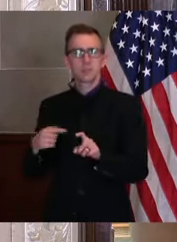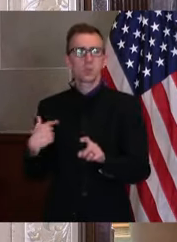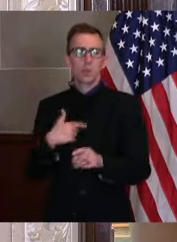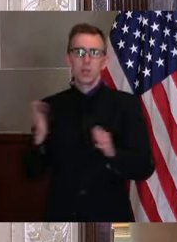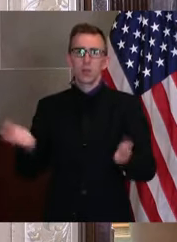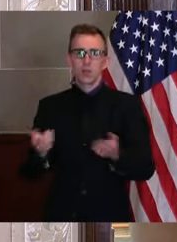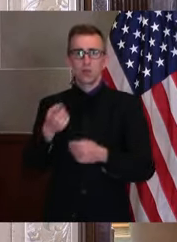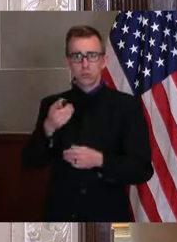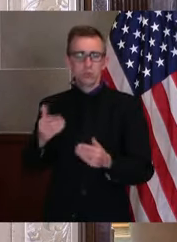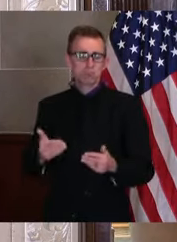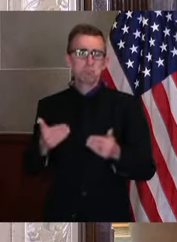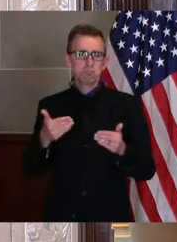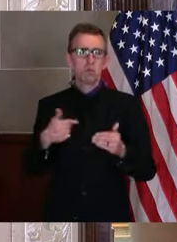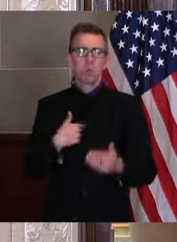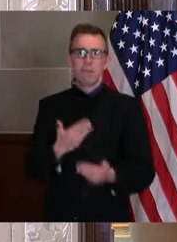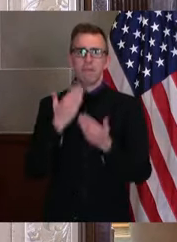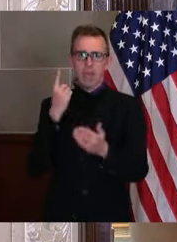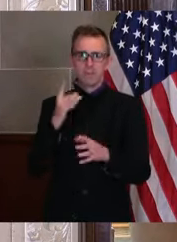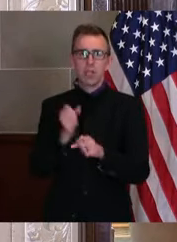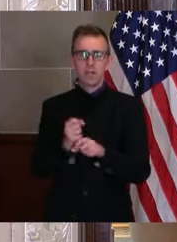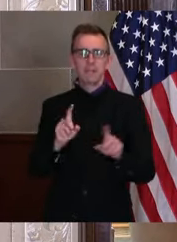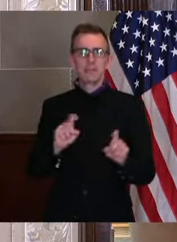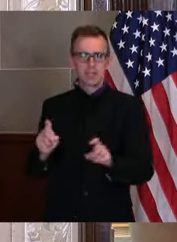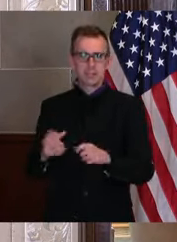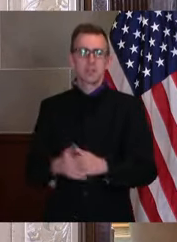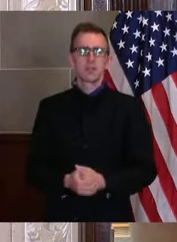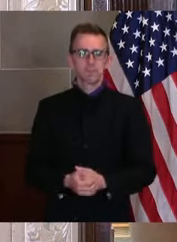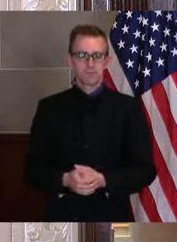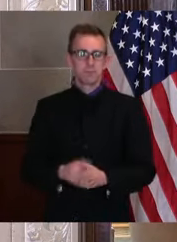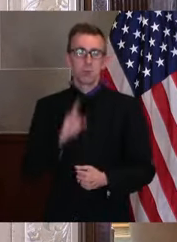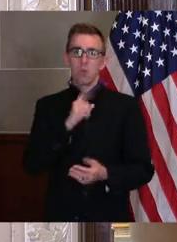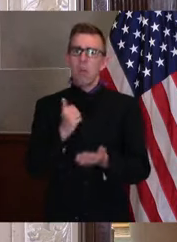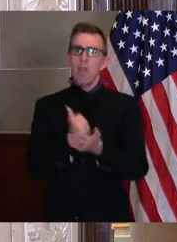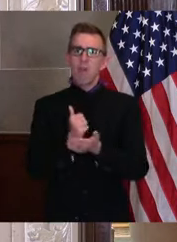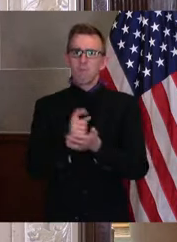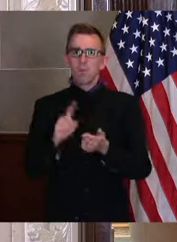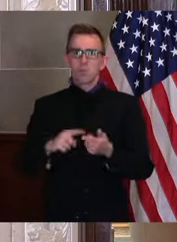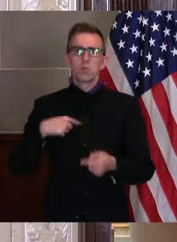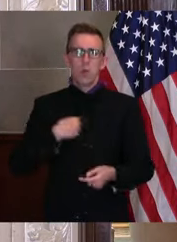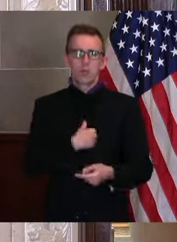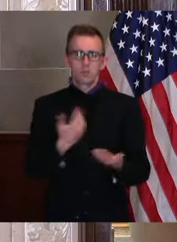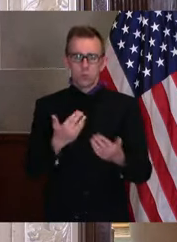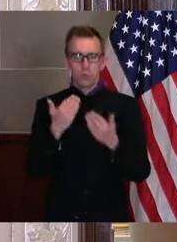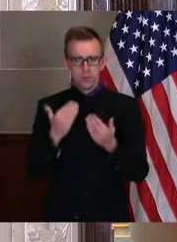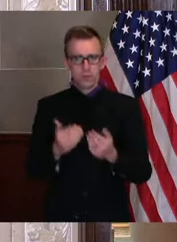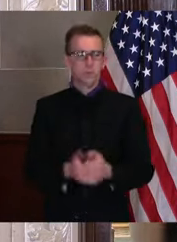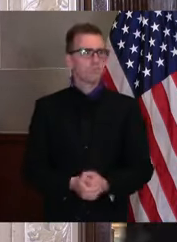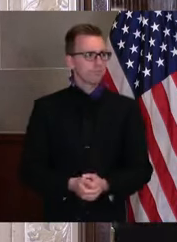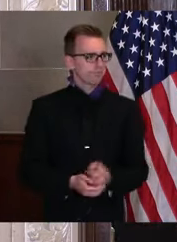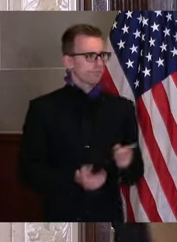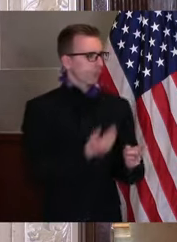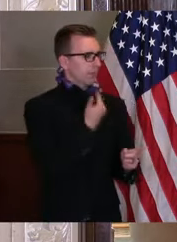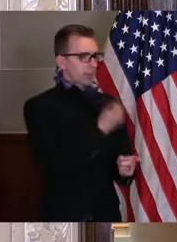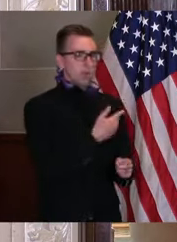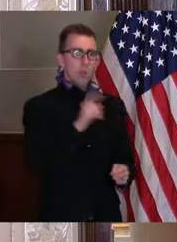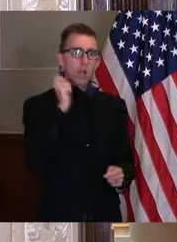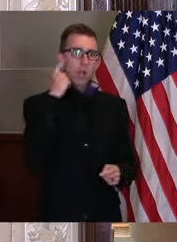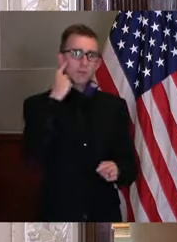you for doing that, and it's very helpful to us, so thank you.